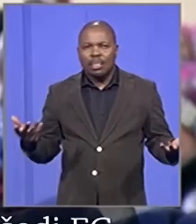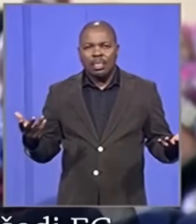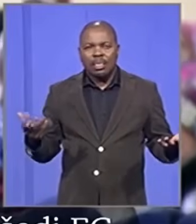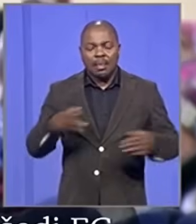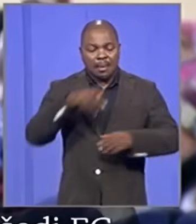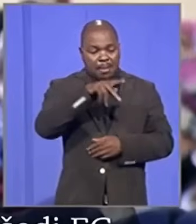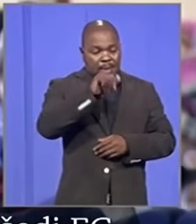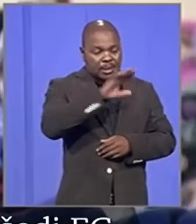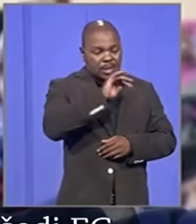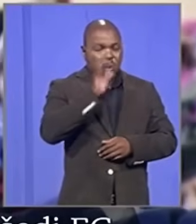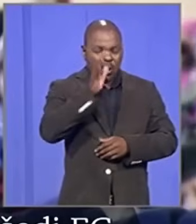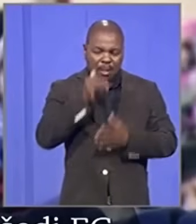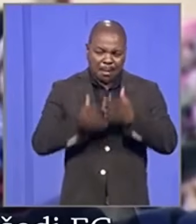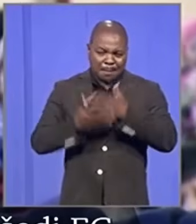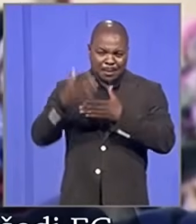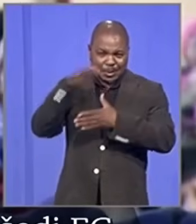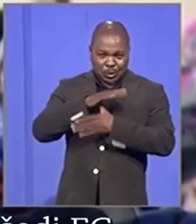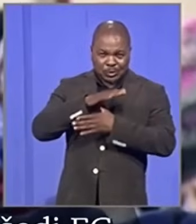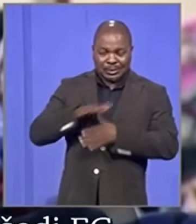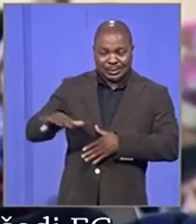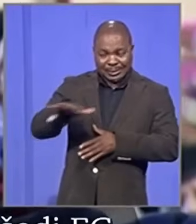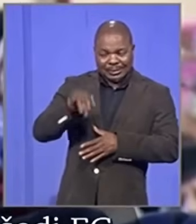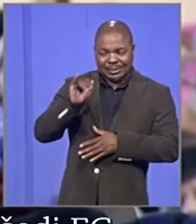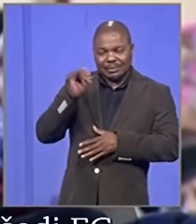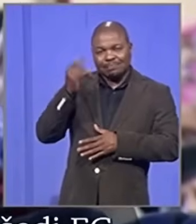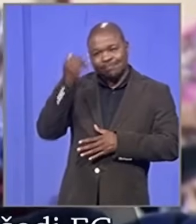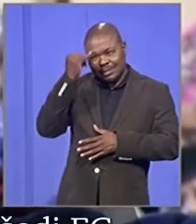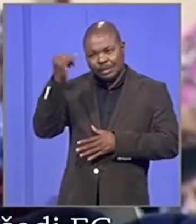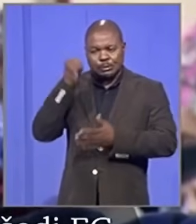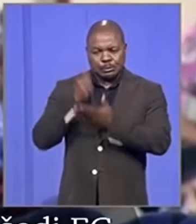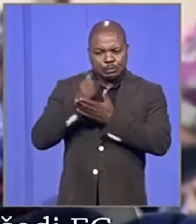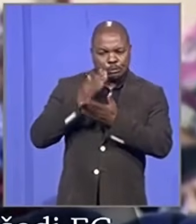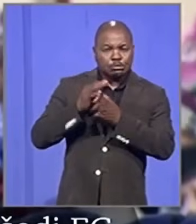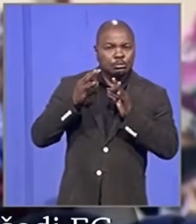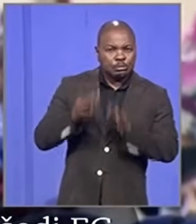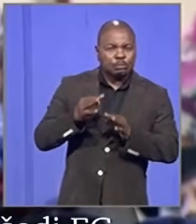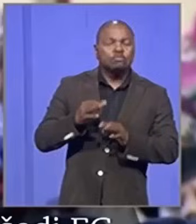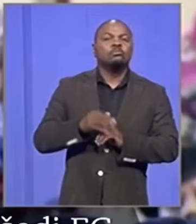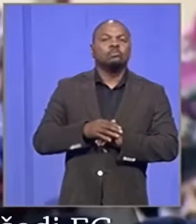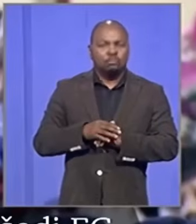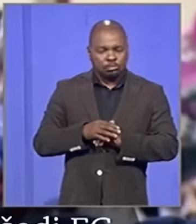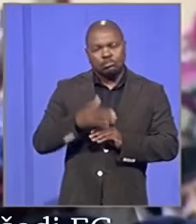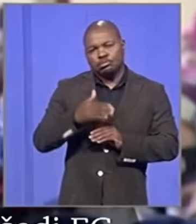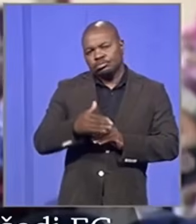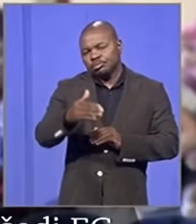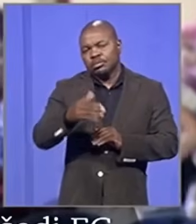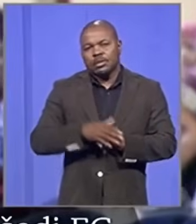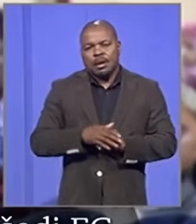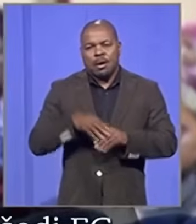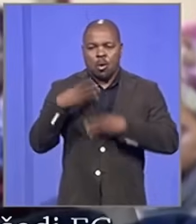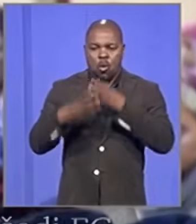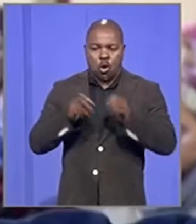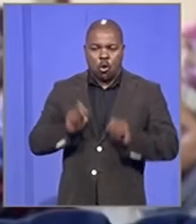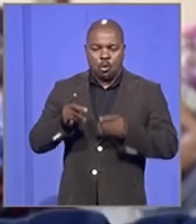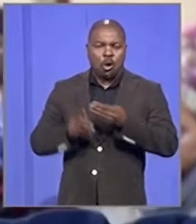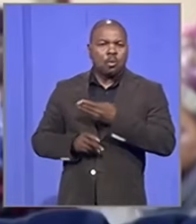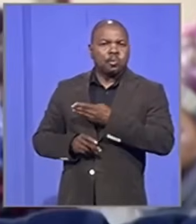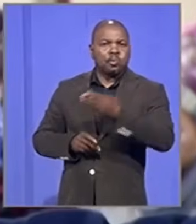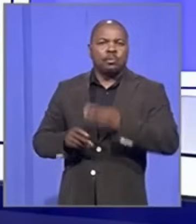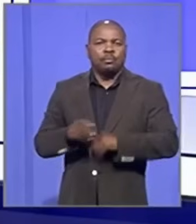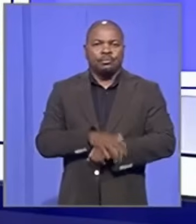the PAC will prioritize these particular initiatives in order to be able to ensure that there is employment opportunities.